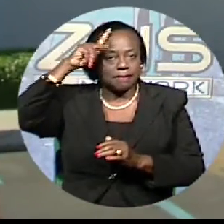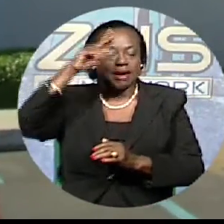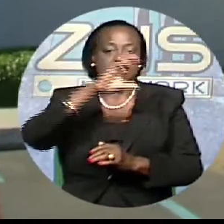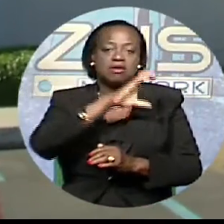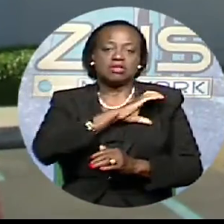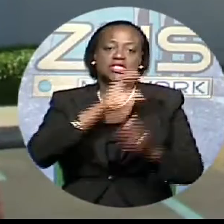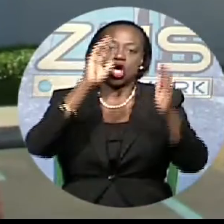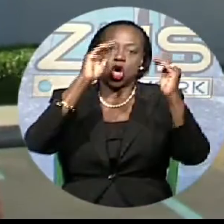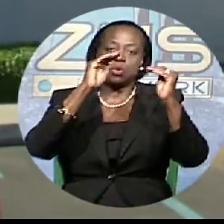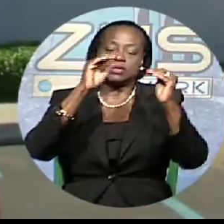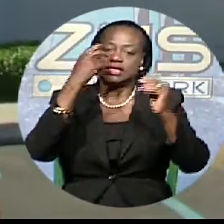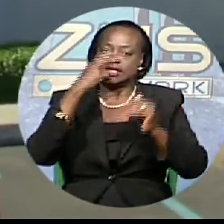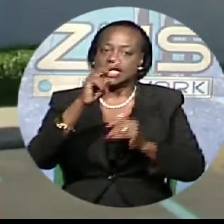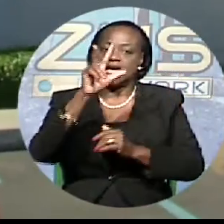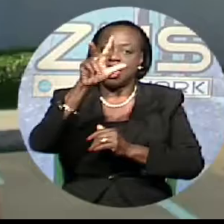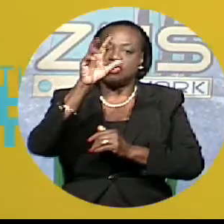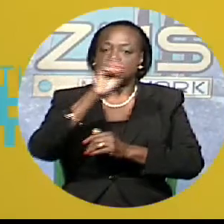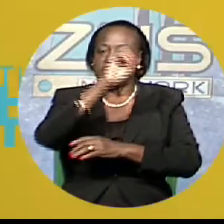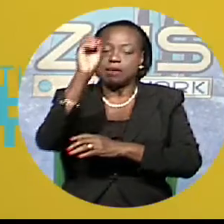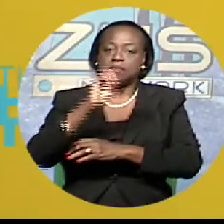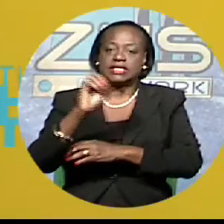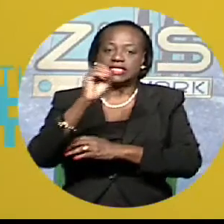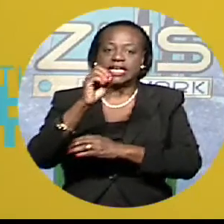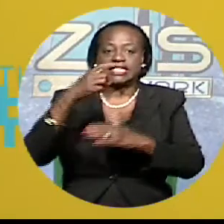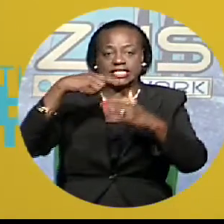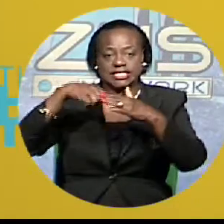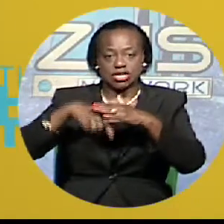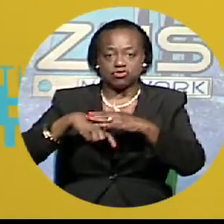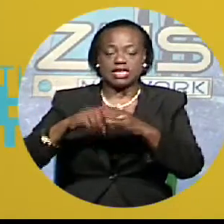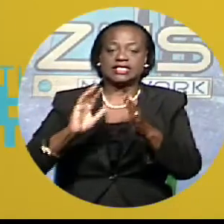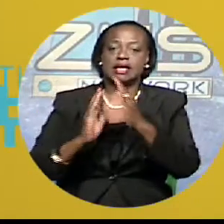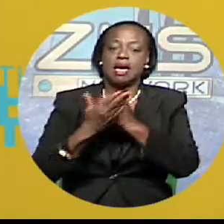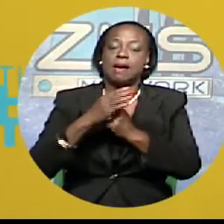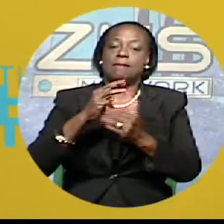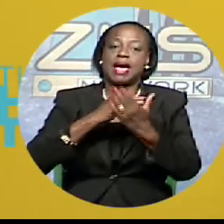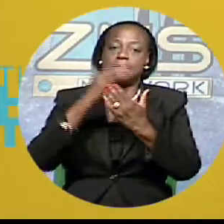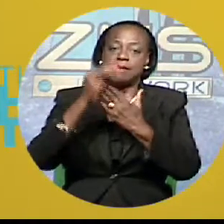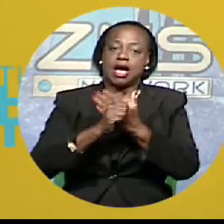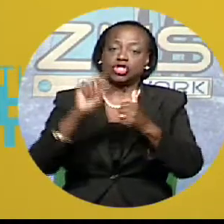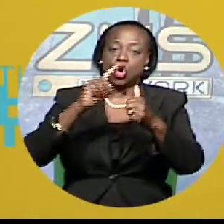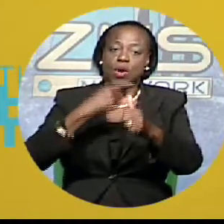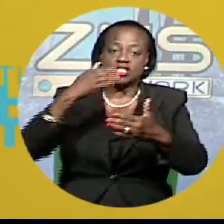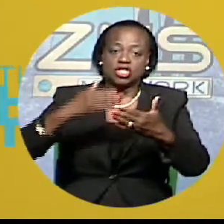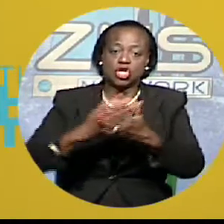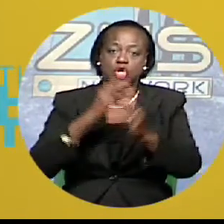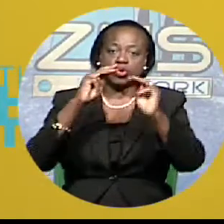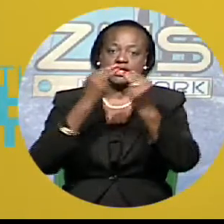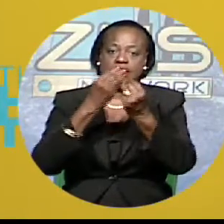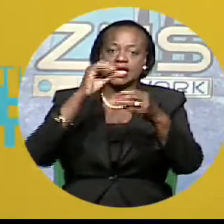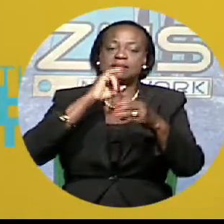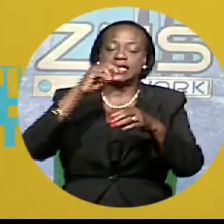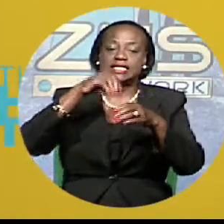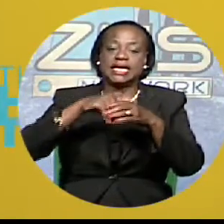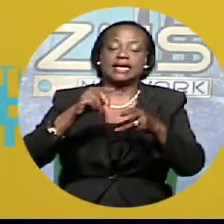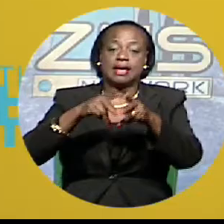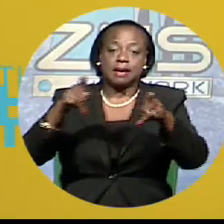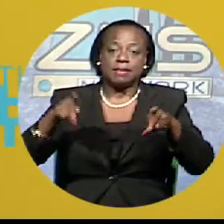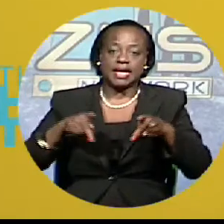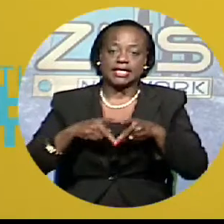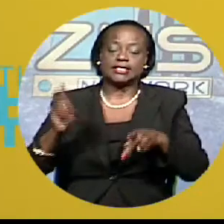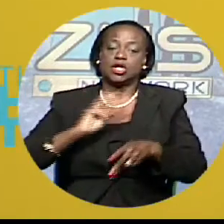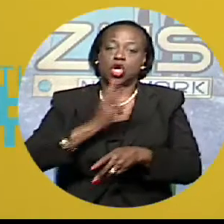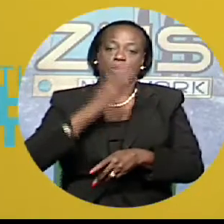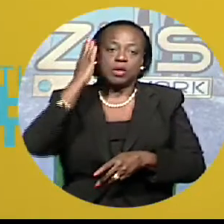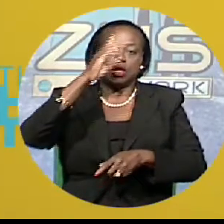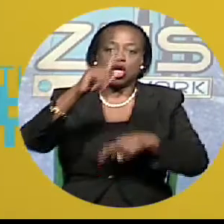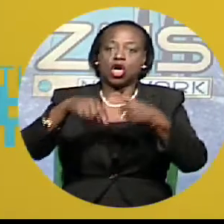to see a 30% decrease by March. What we're hoping to do, once the new team is in place, along with the board, that we would then go